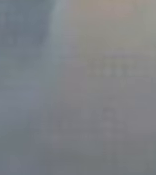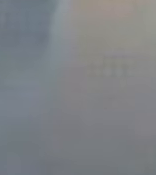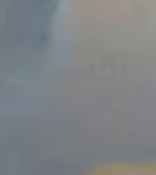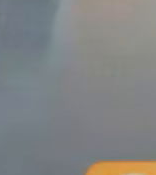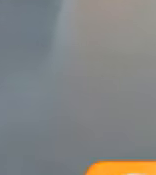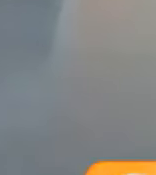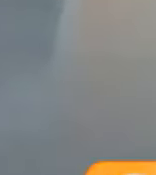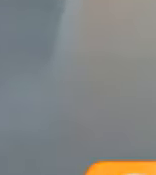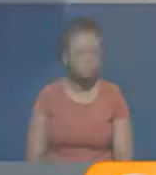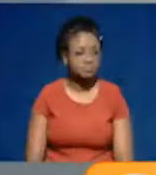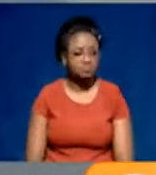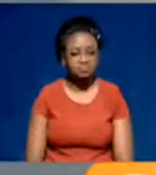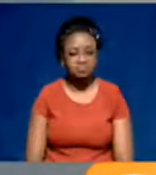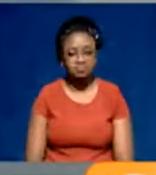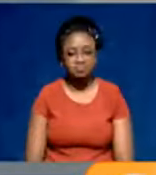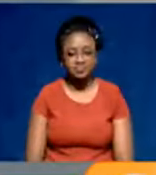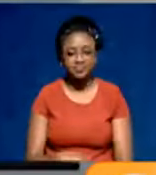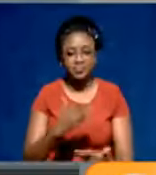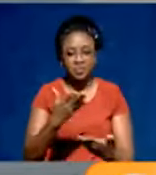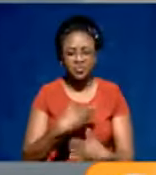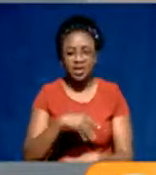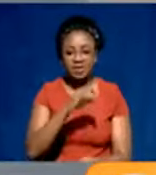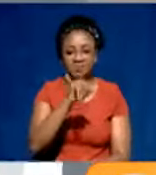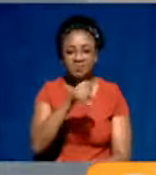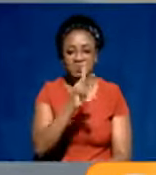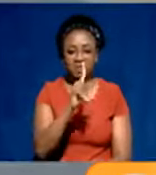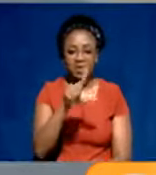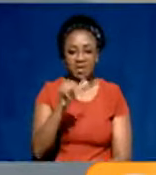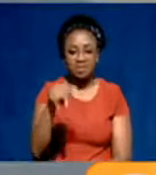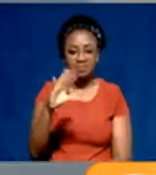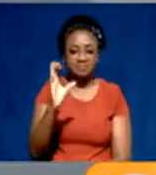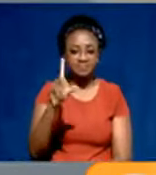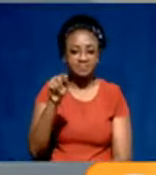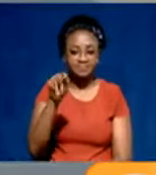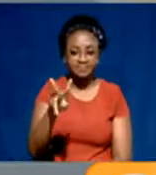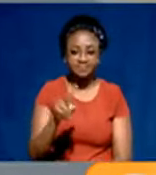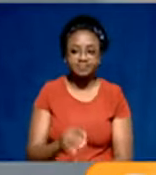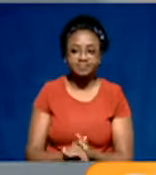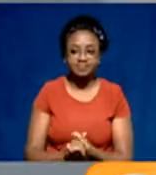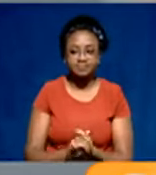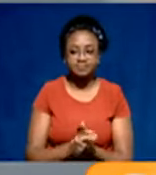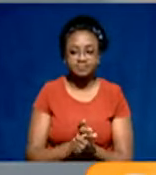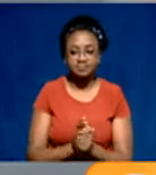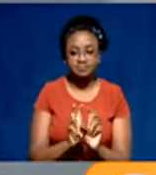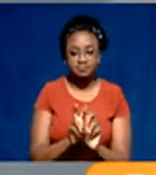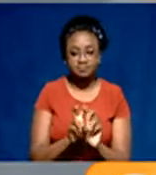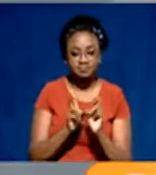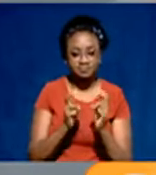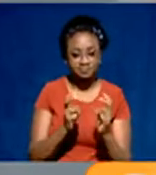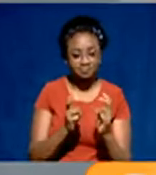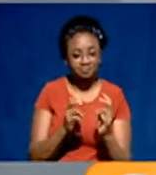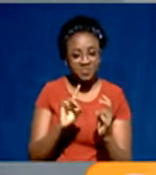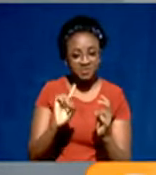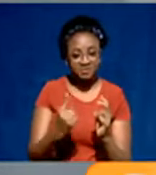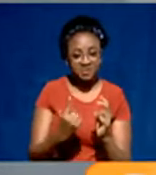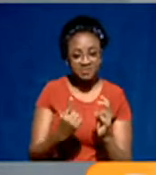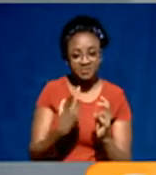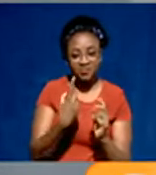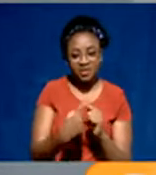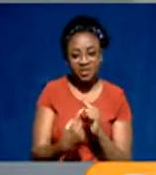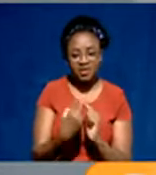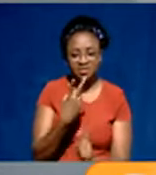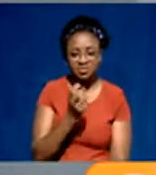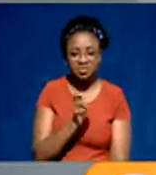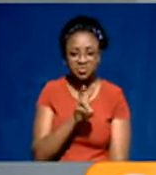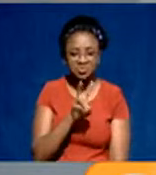And welcome back to Jeff Kenange Live here at Citizen Television in the first bench of 2024. And I tell you, folks, these are